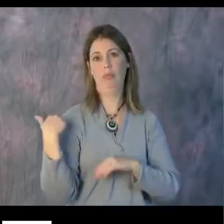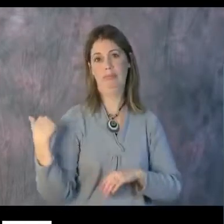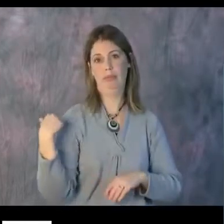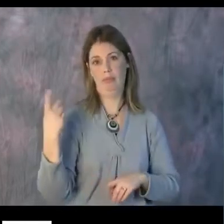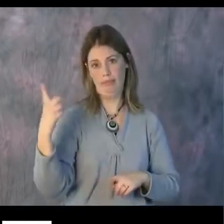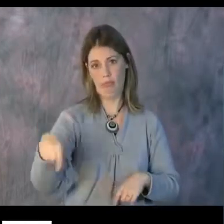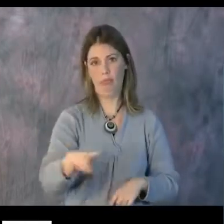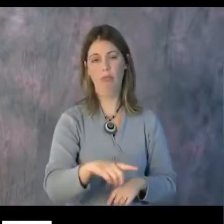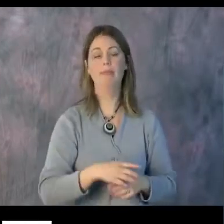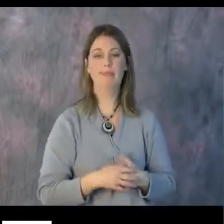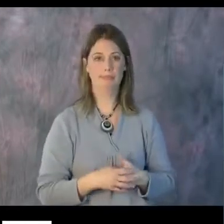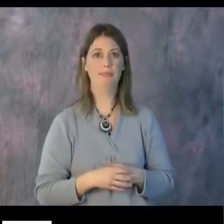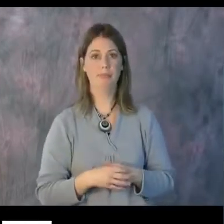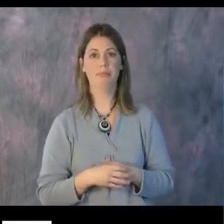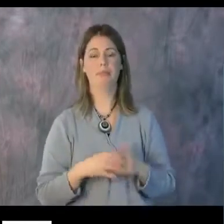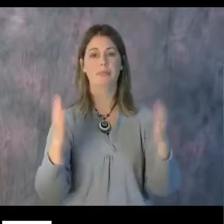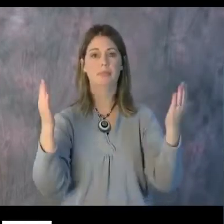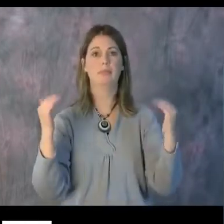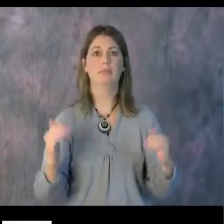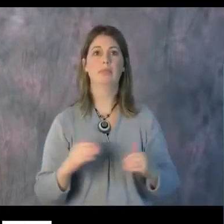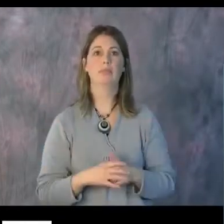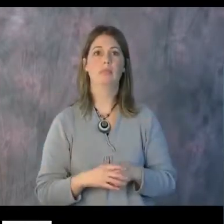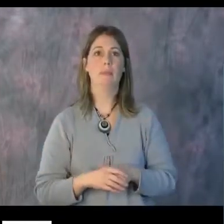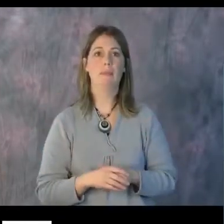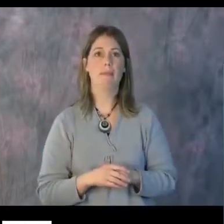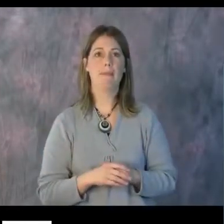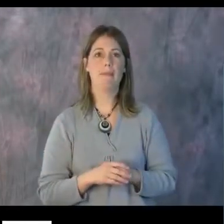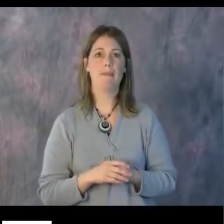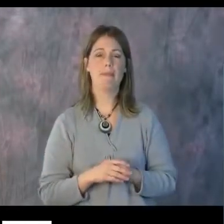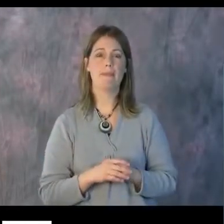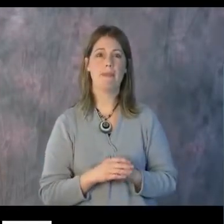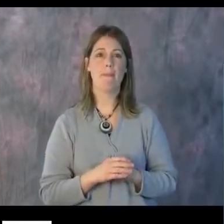so you can bring those visual prompts as well to help them.